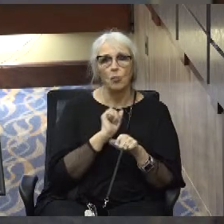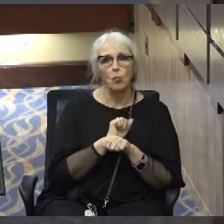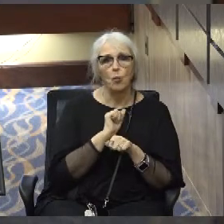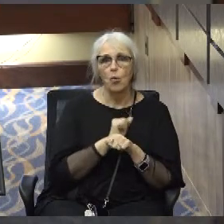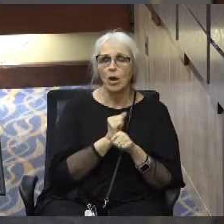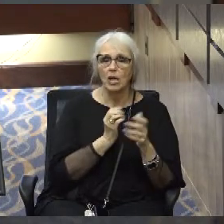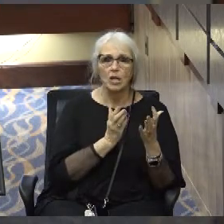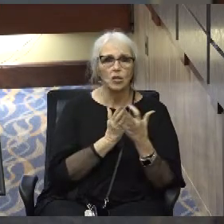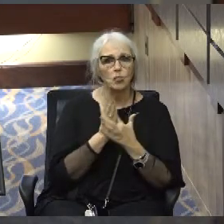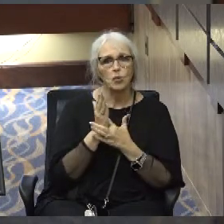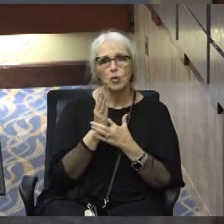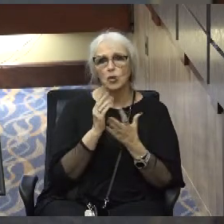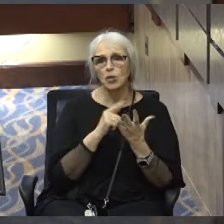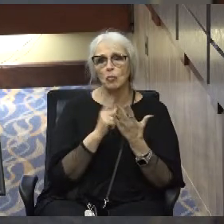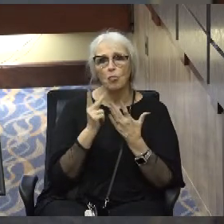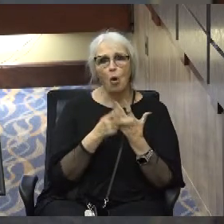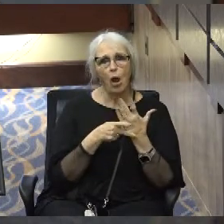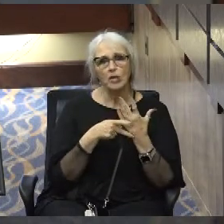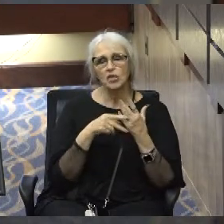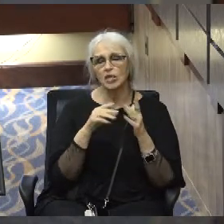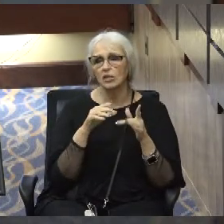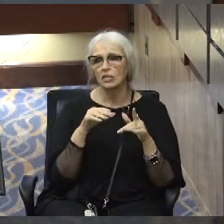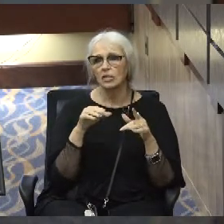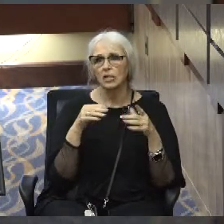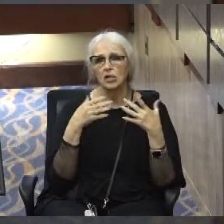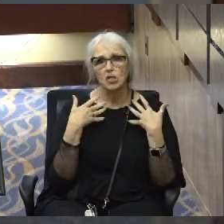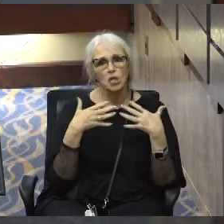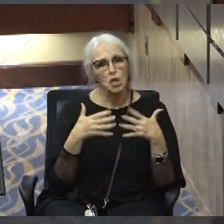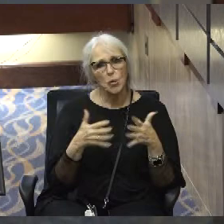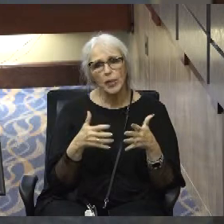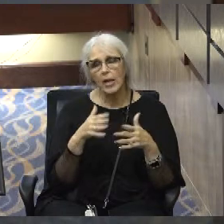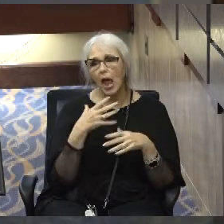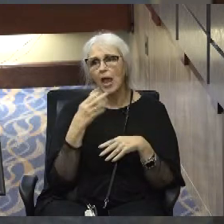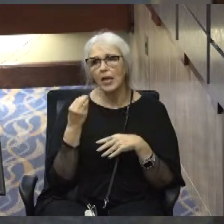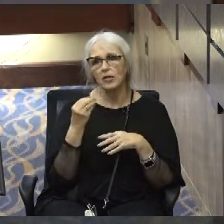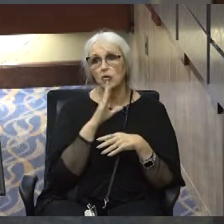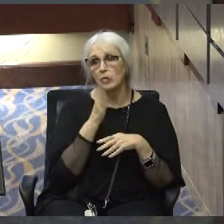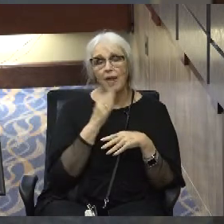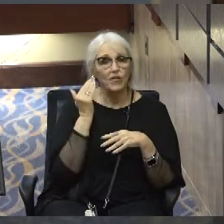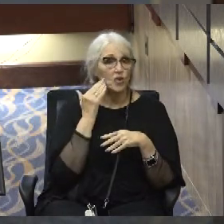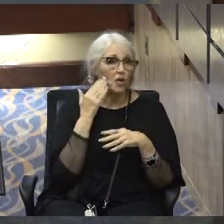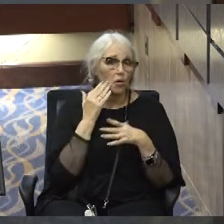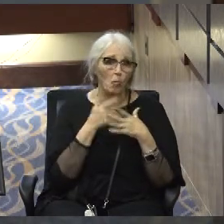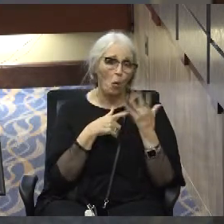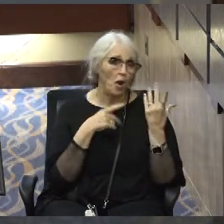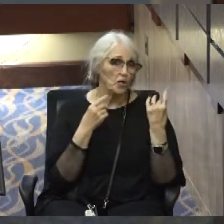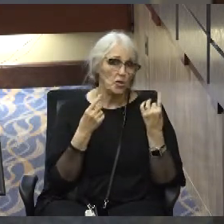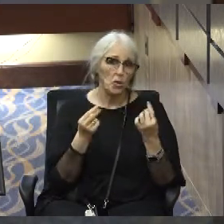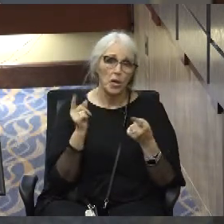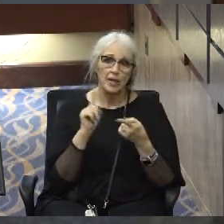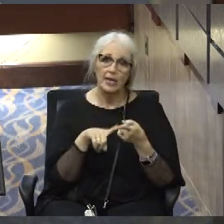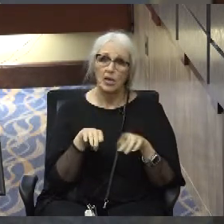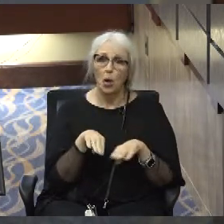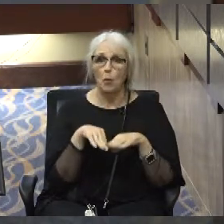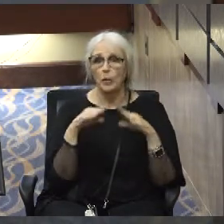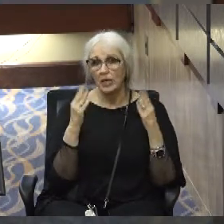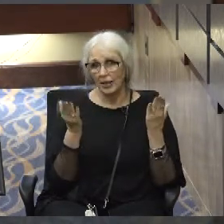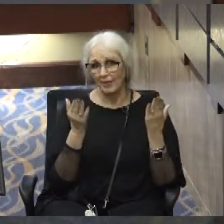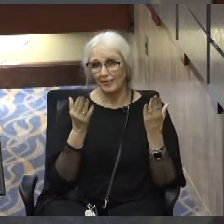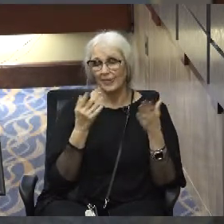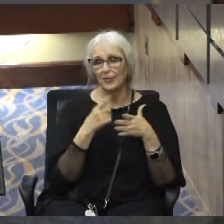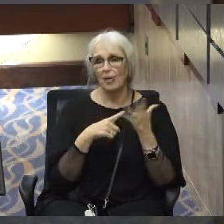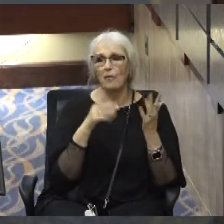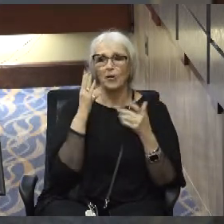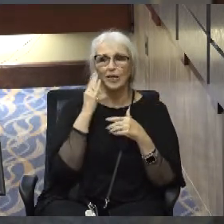through getting these projects done, you never know what you're doing until you open it up, right? And that's what we're